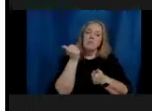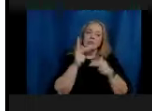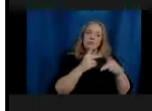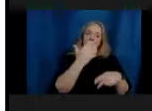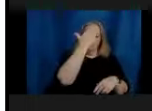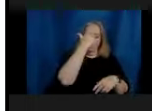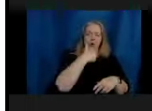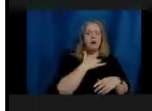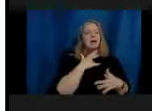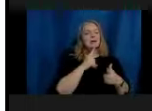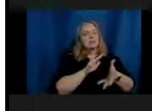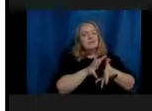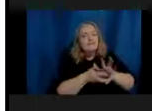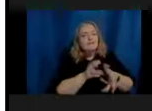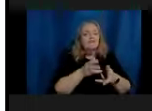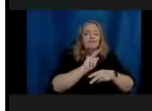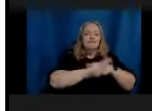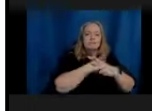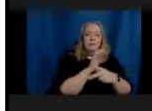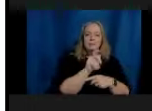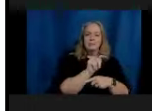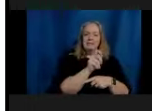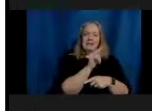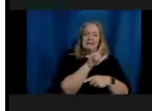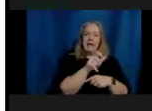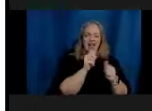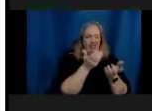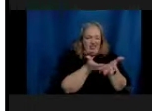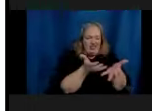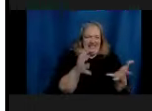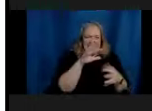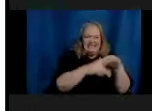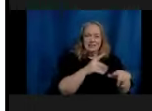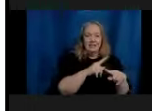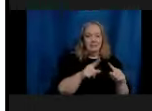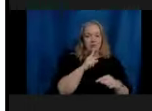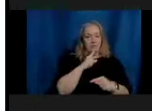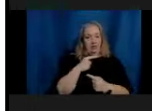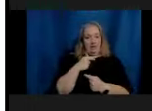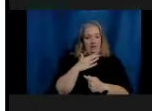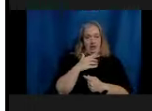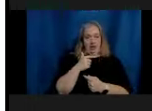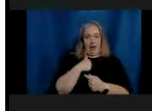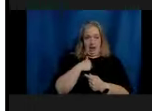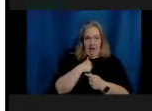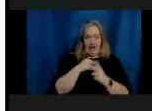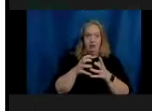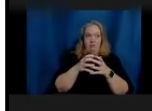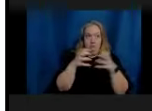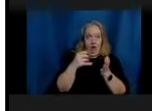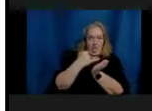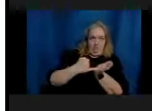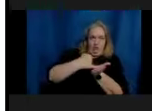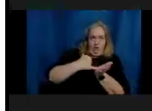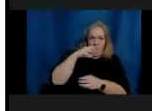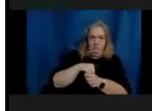in textiles and these kind of larger physical objects, my practice actually is very drawing intensive. I'm usually in the